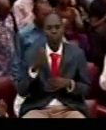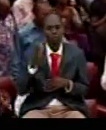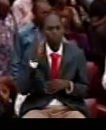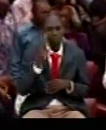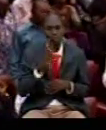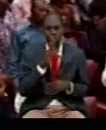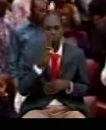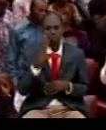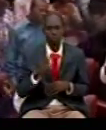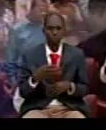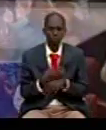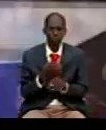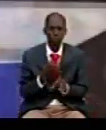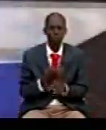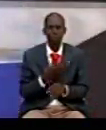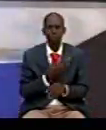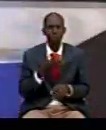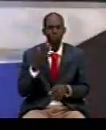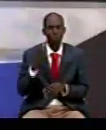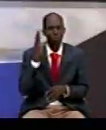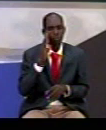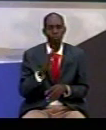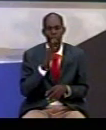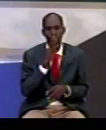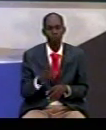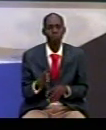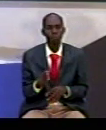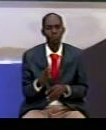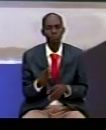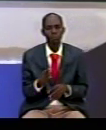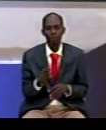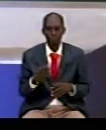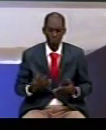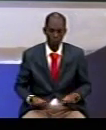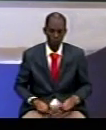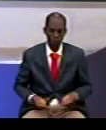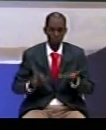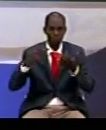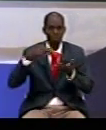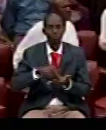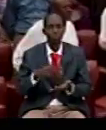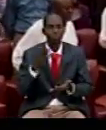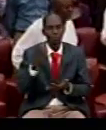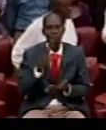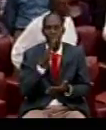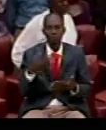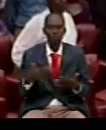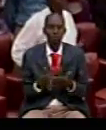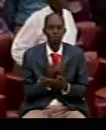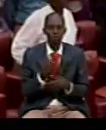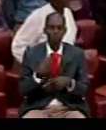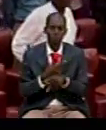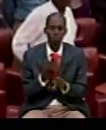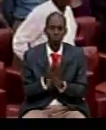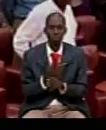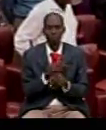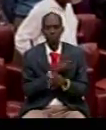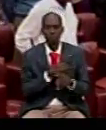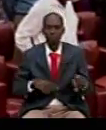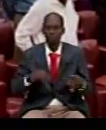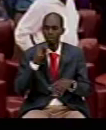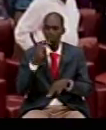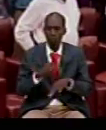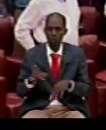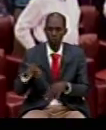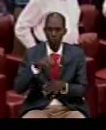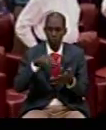to be recreation. And there is going to be resurrection. There is going to be reproduction. The Lord is touching you tonight. Open your